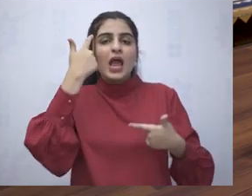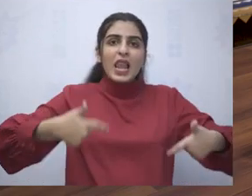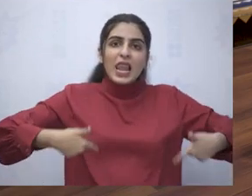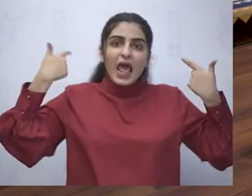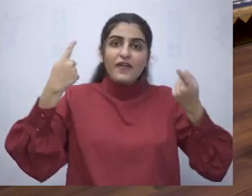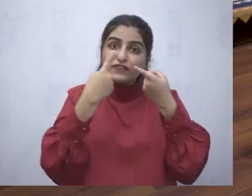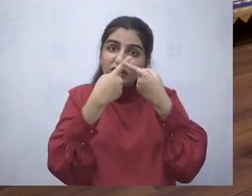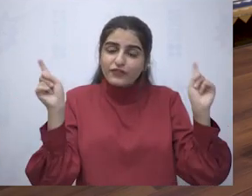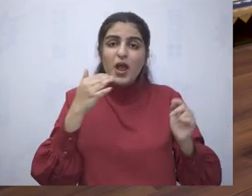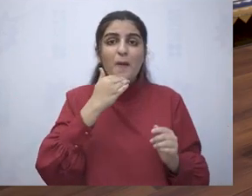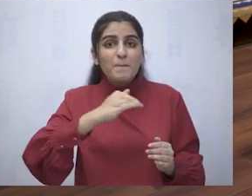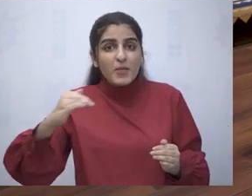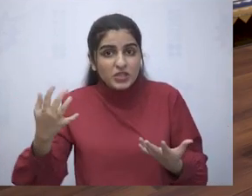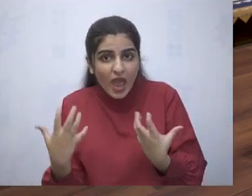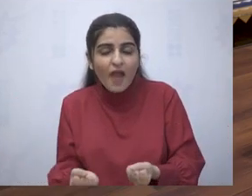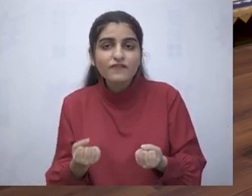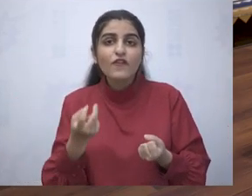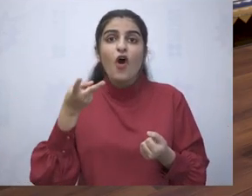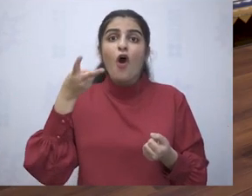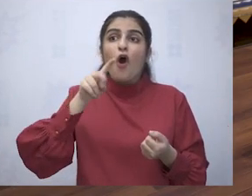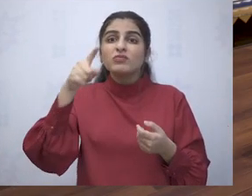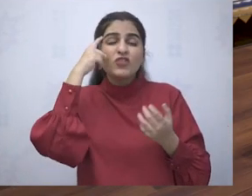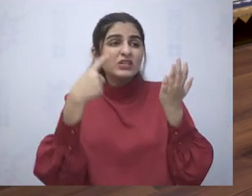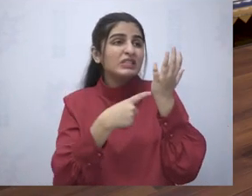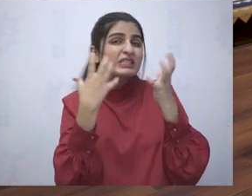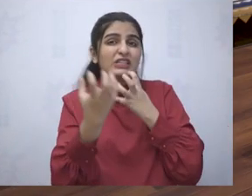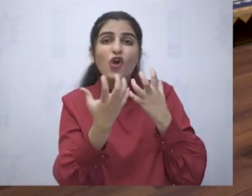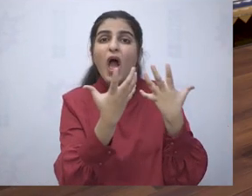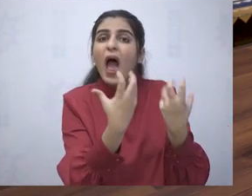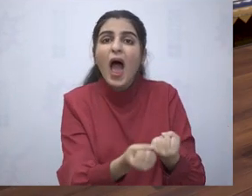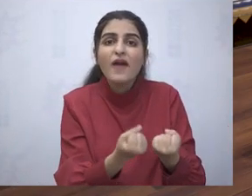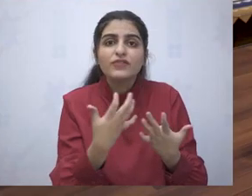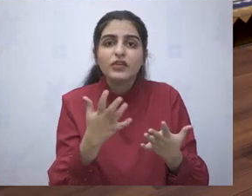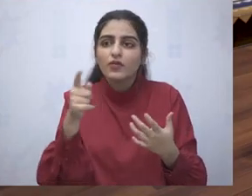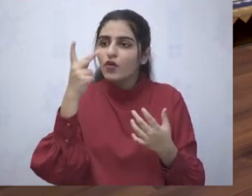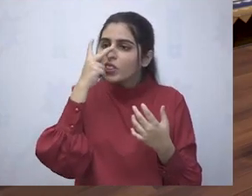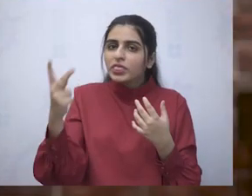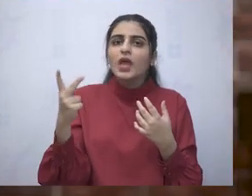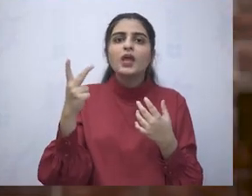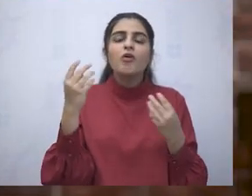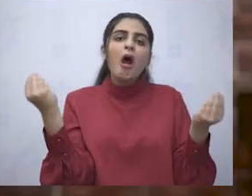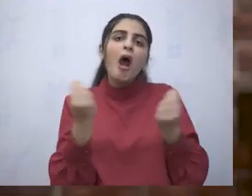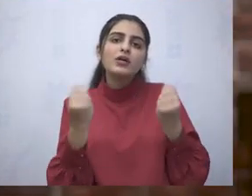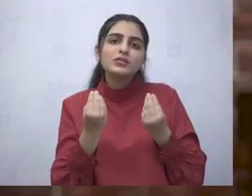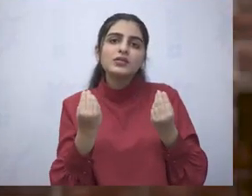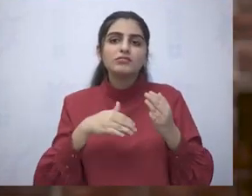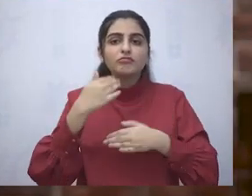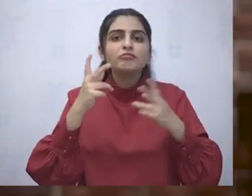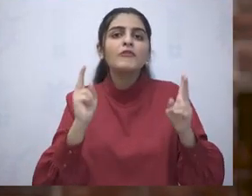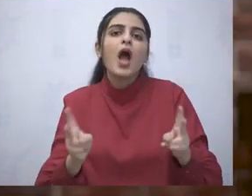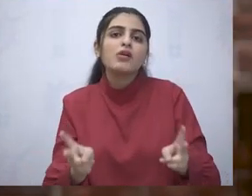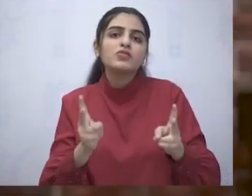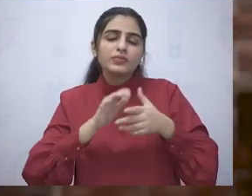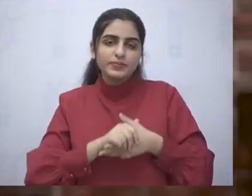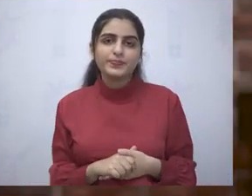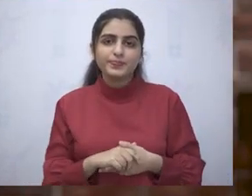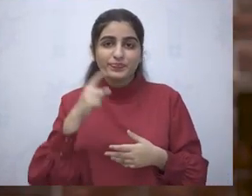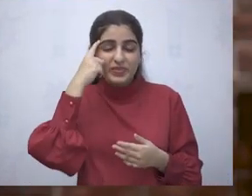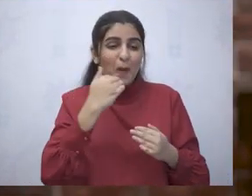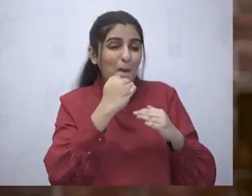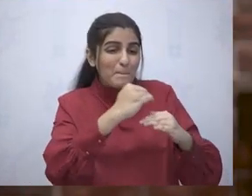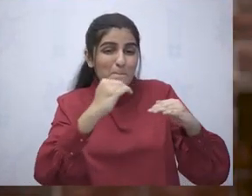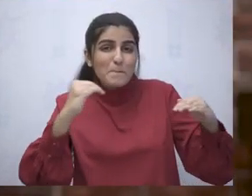thinking about how life is different for kids who don't have access to technology. Now that should be novel, right? Our